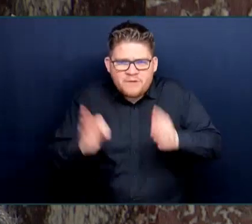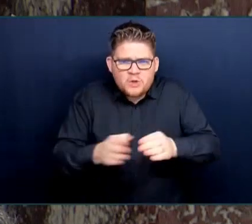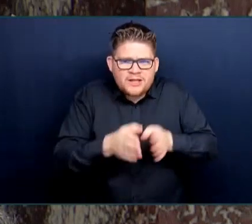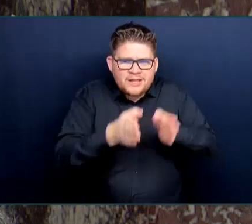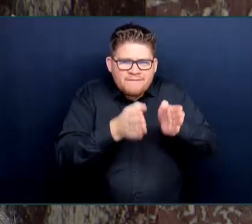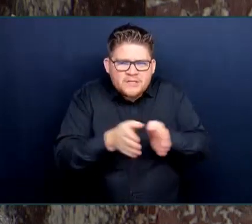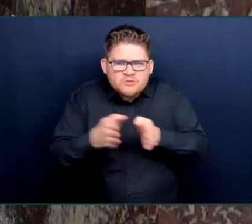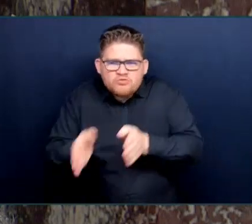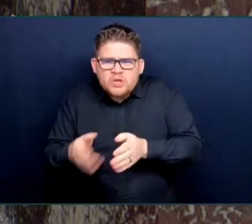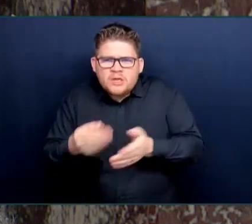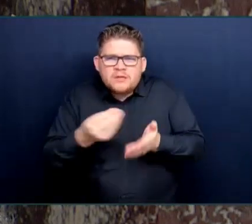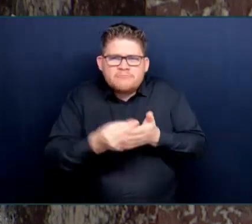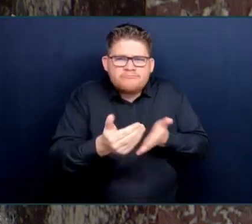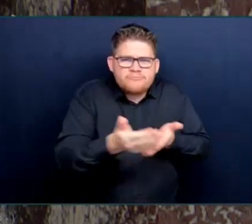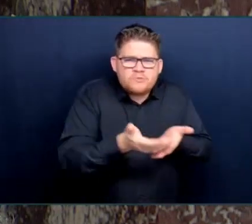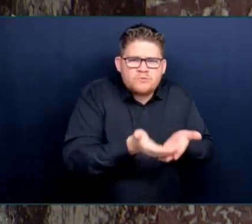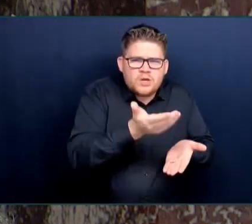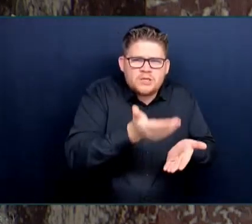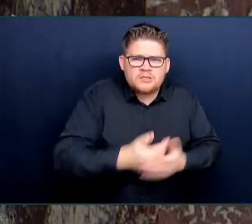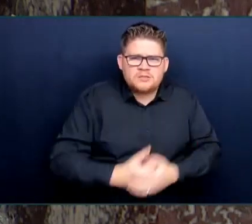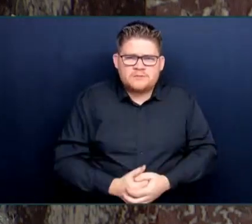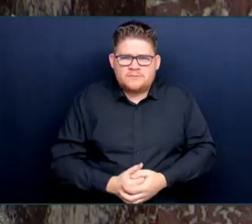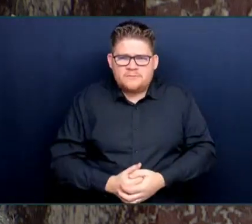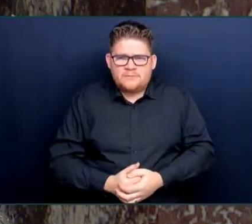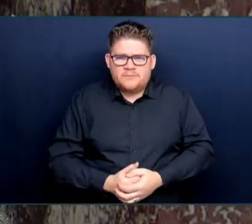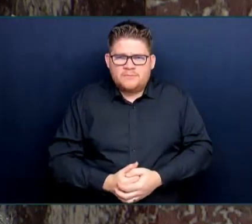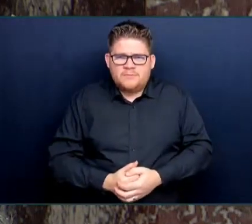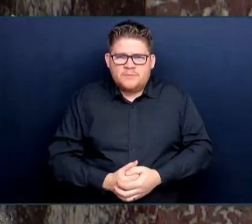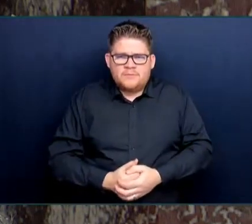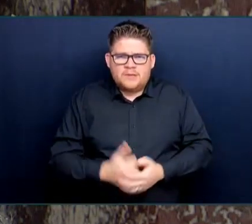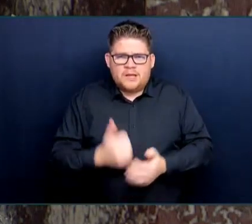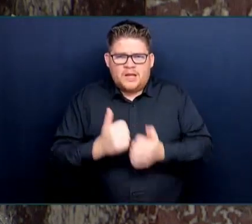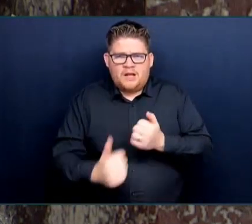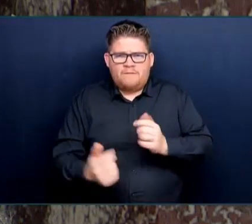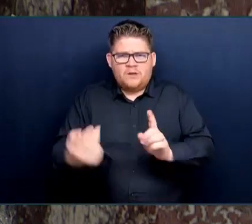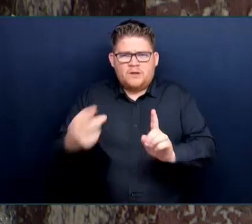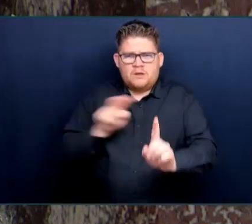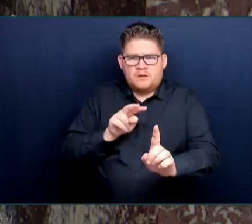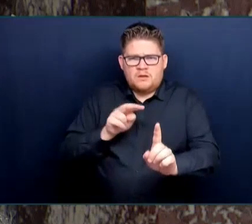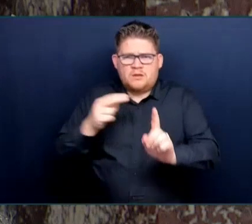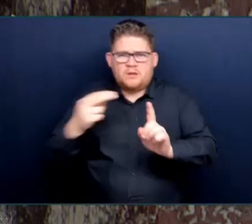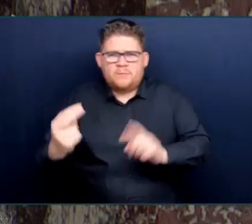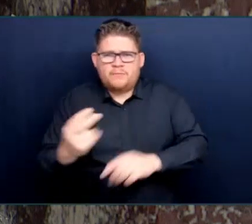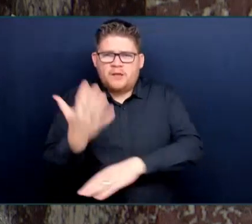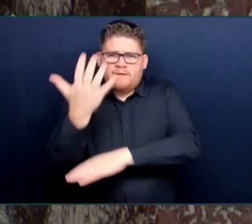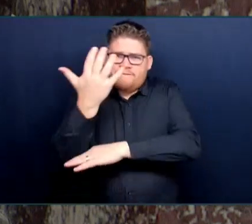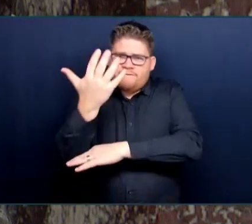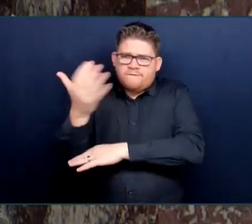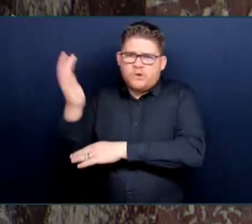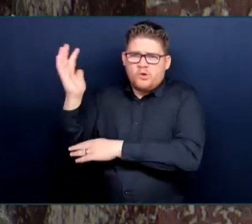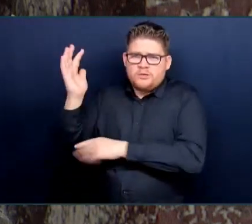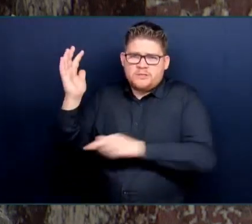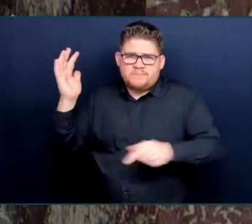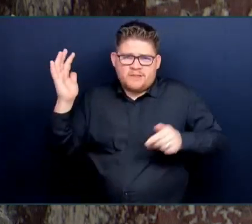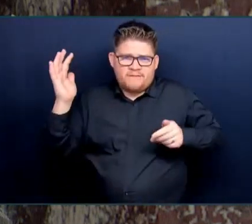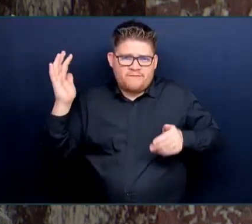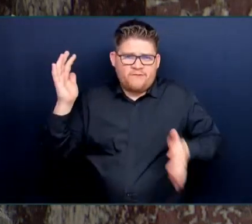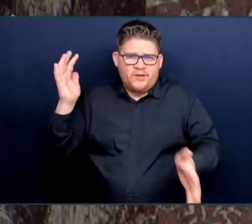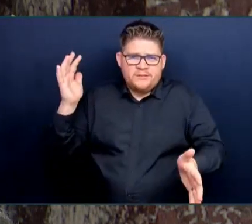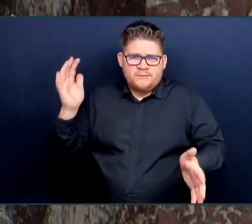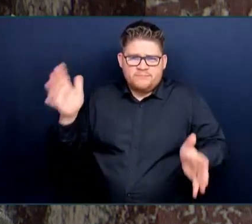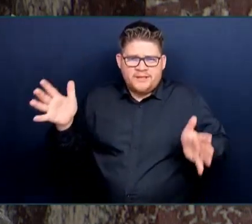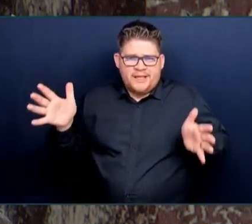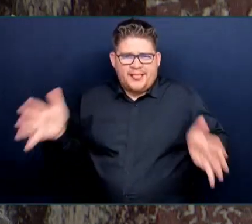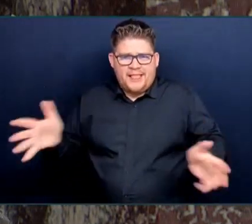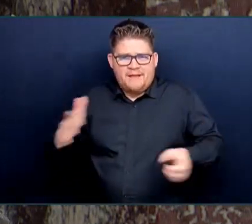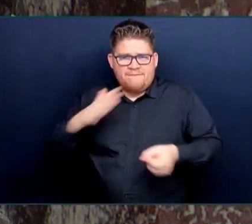prevailing philosophy is that fisheries and forests cannot be left to local people because they will over-harvest,